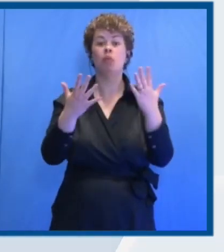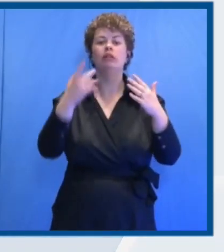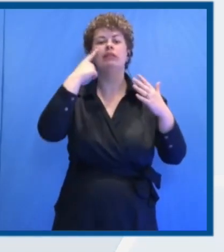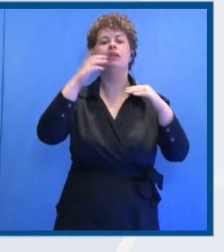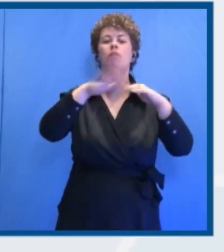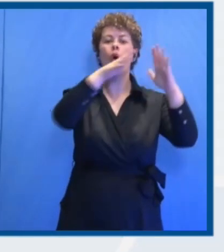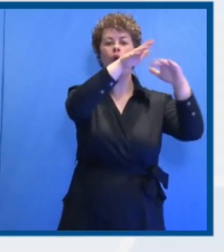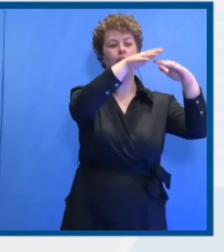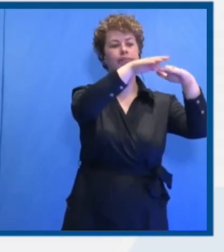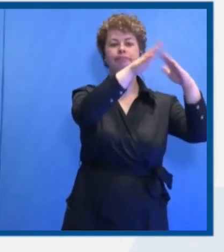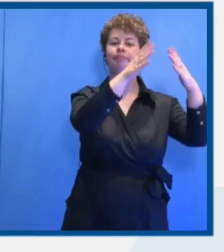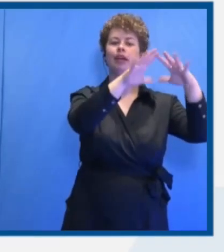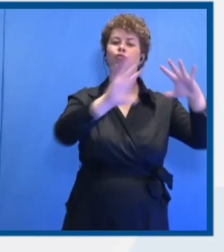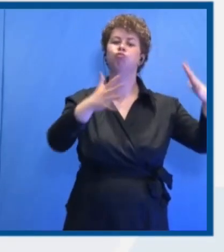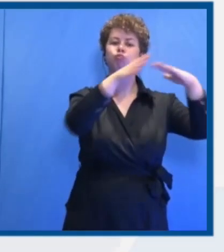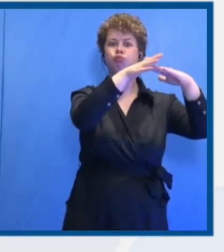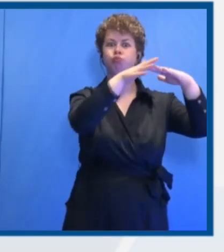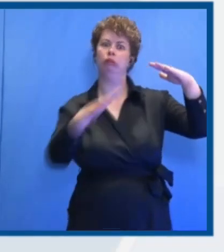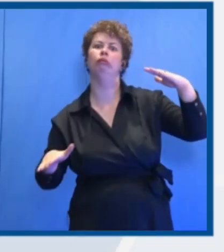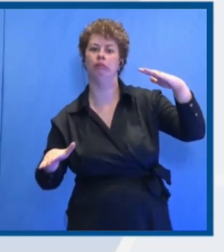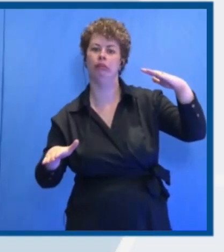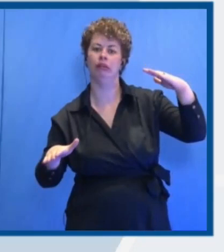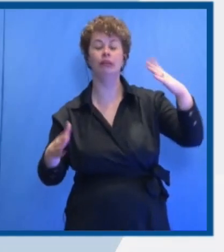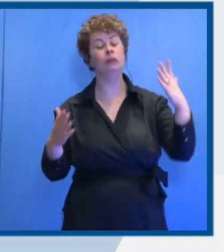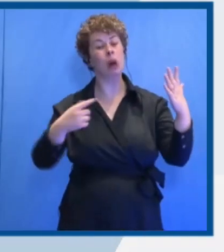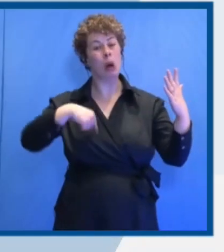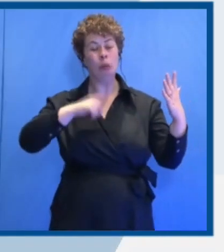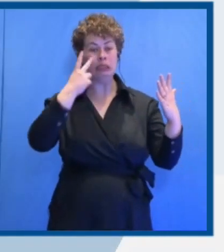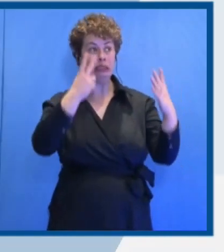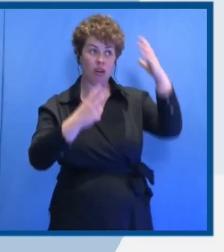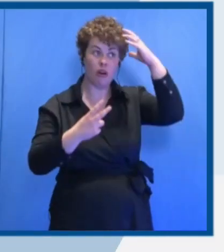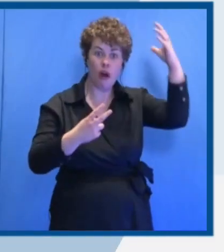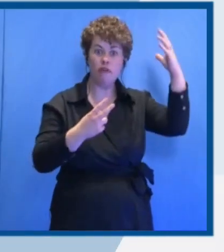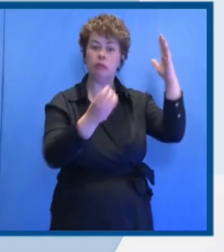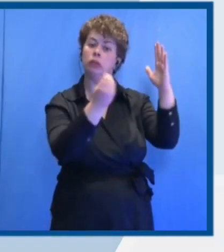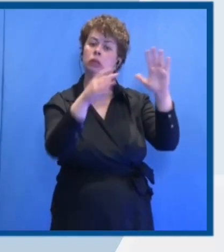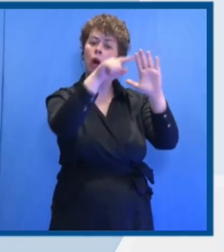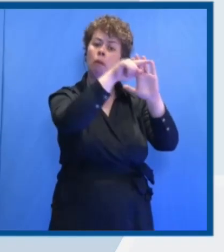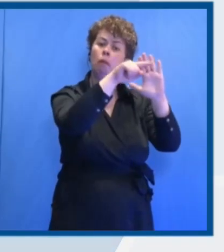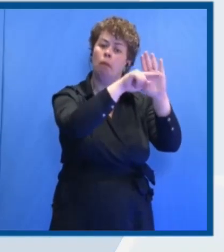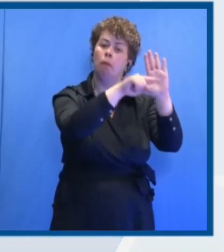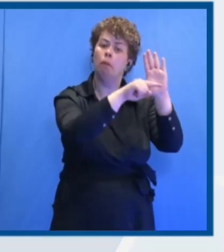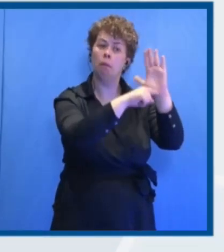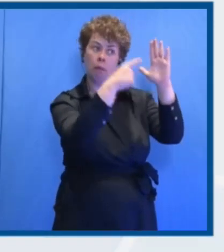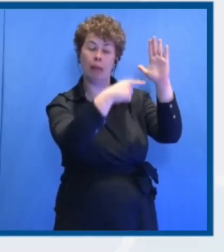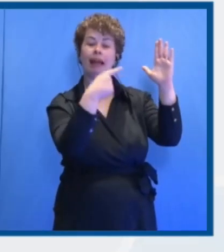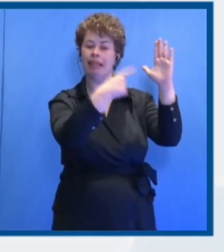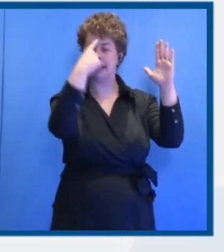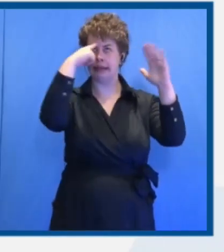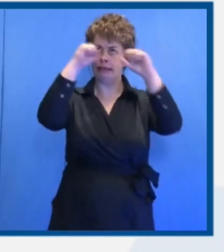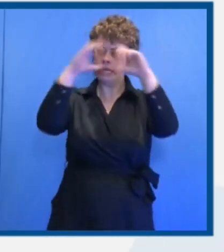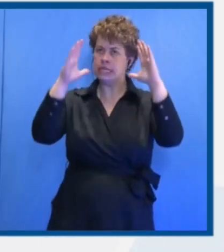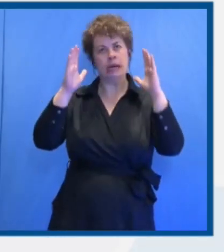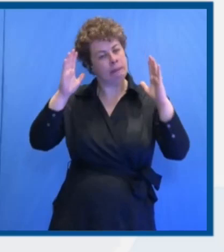landslides. There are a few policies and a few institutions which are taking the approach of using environmental